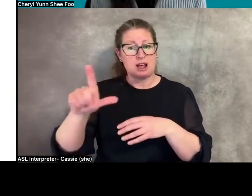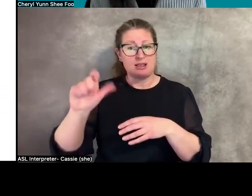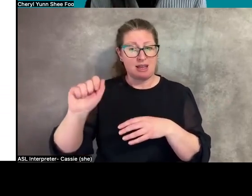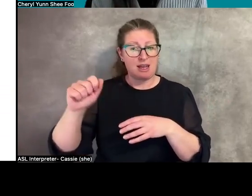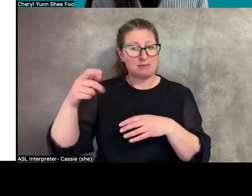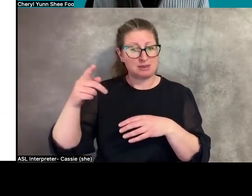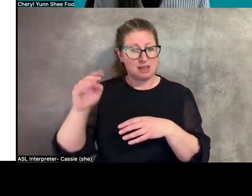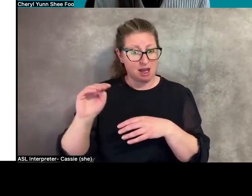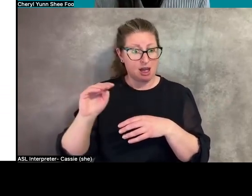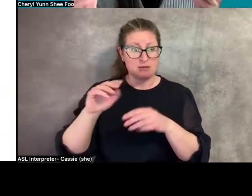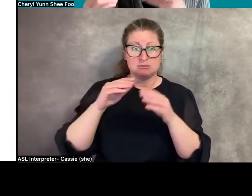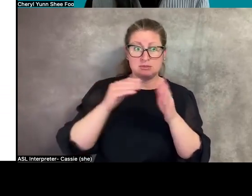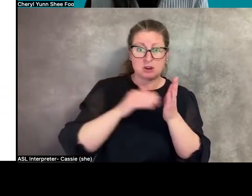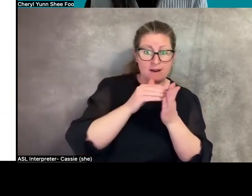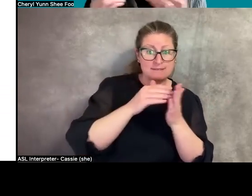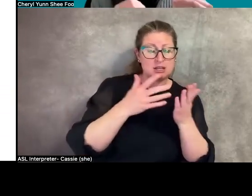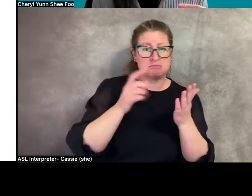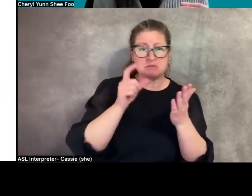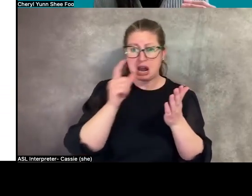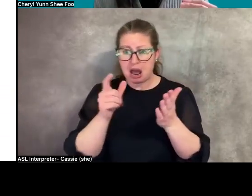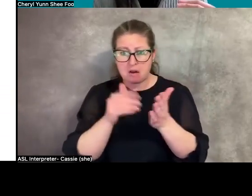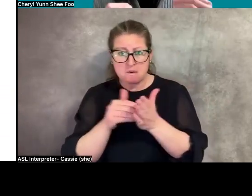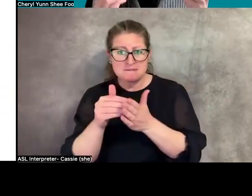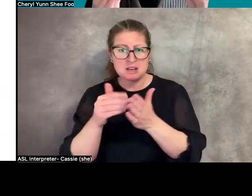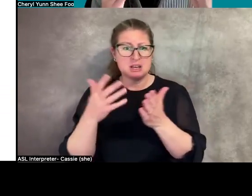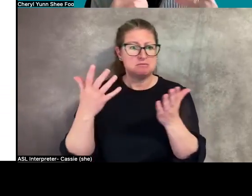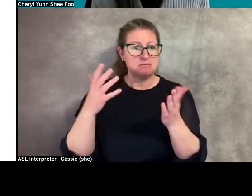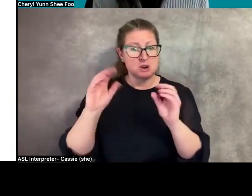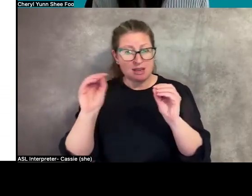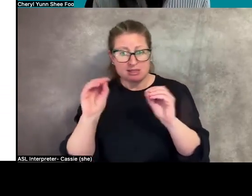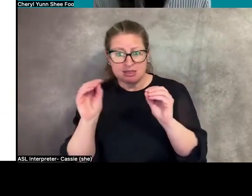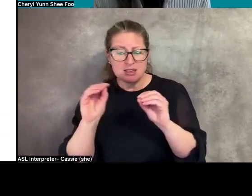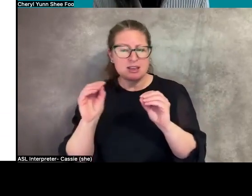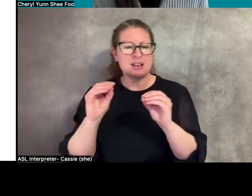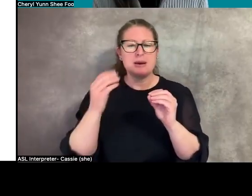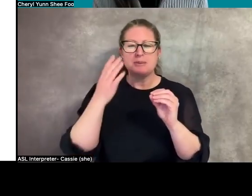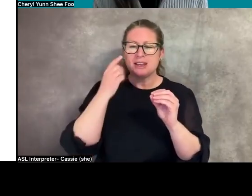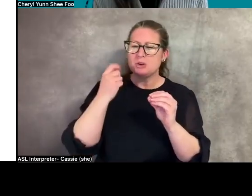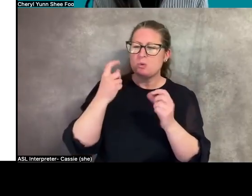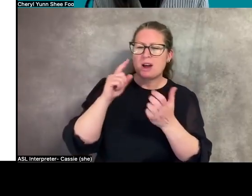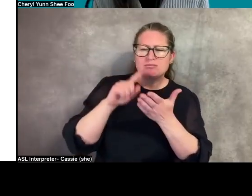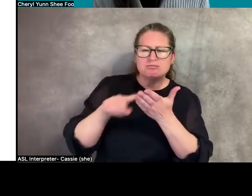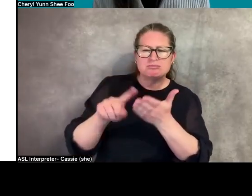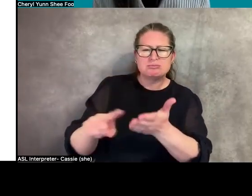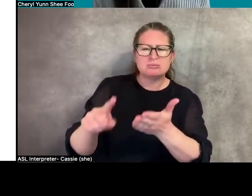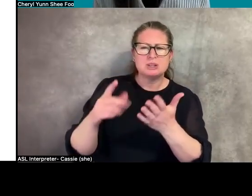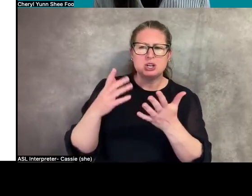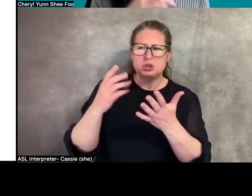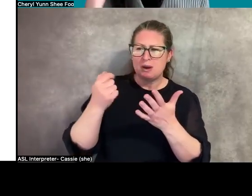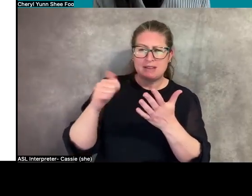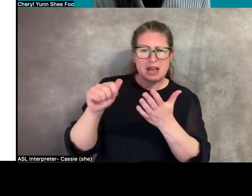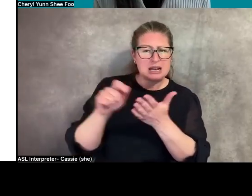infrequently, or not at all, to get at whether underutilization was because of prescribing barriers. And across our